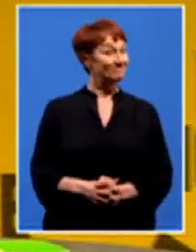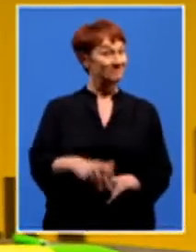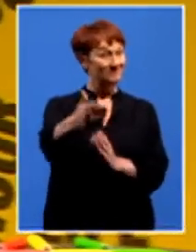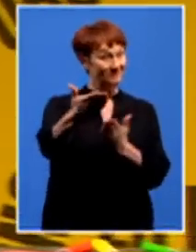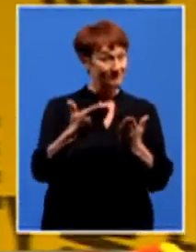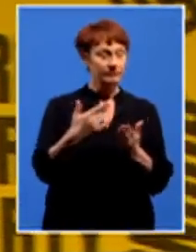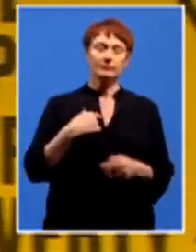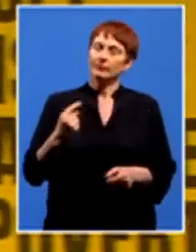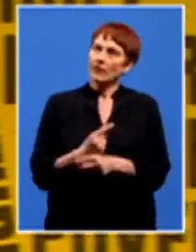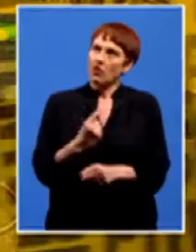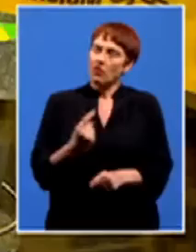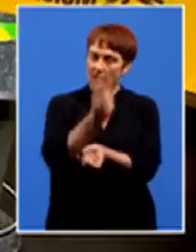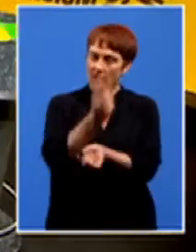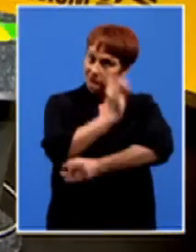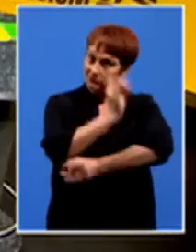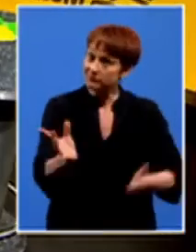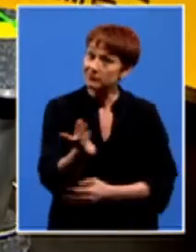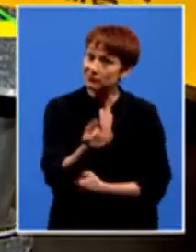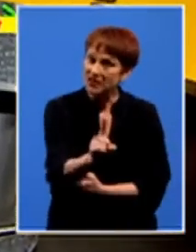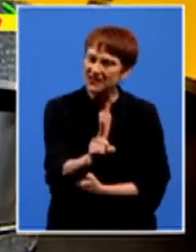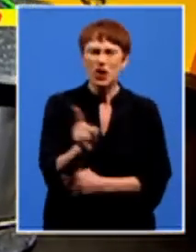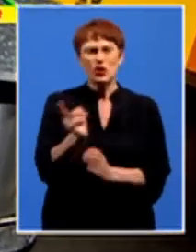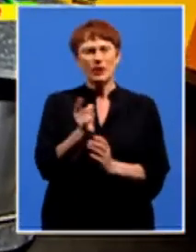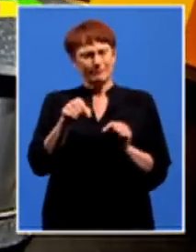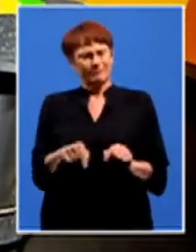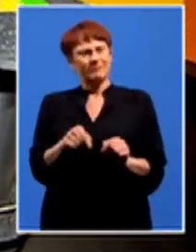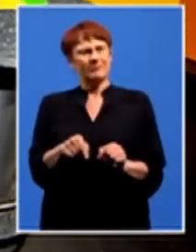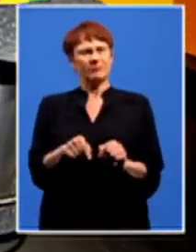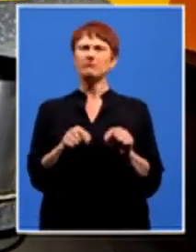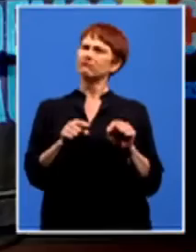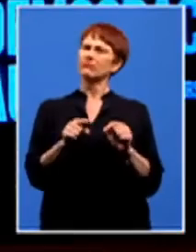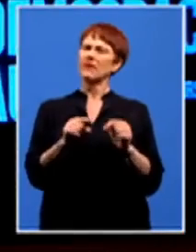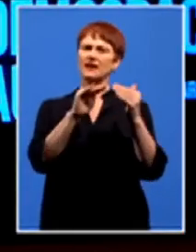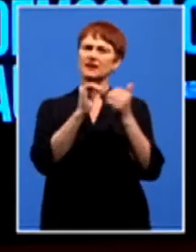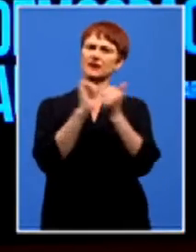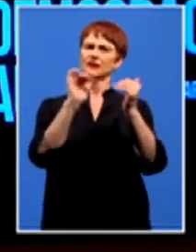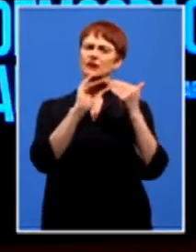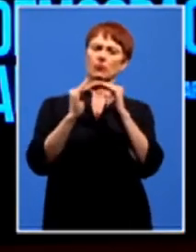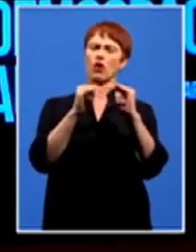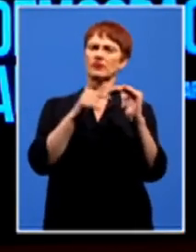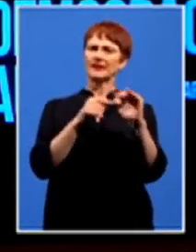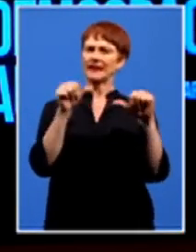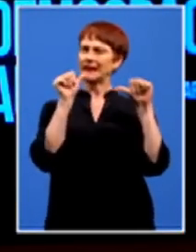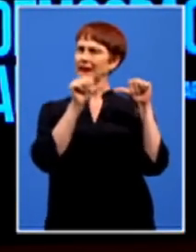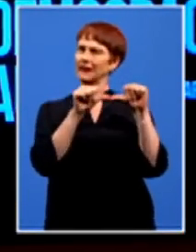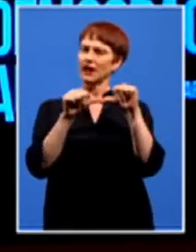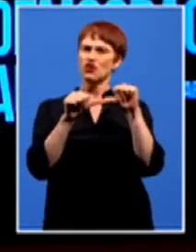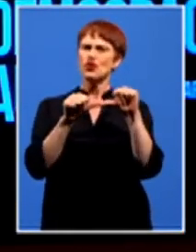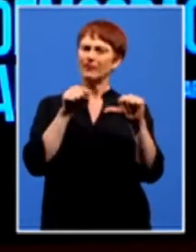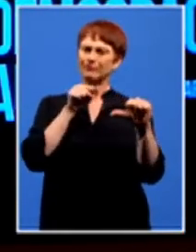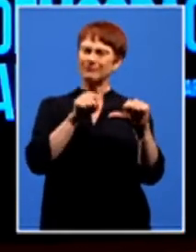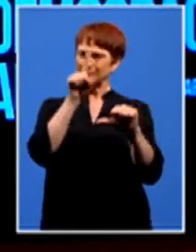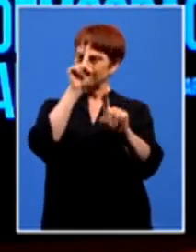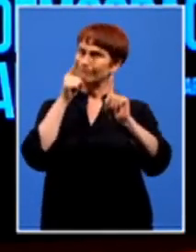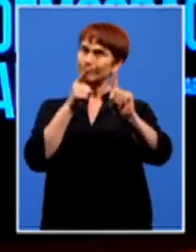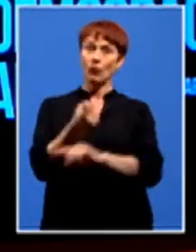Welcome back. I keep saying this show is all about you. The Democracy Gauge puts you, the viewer, at the center of what we are